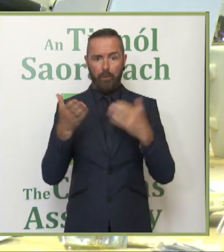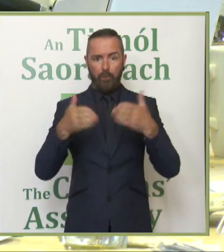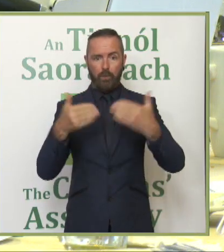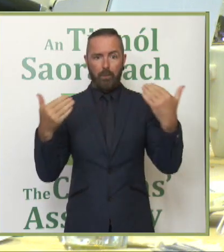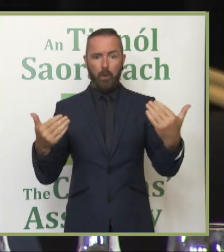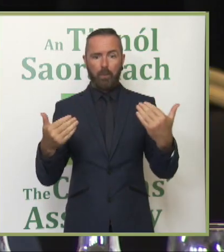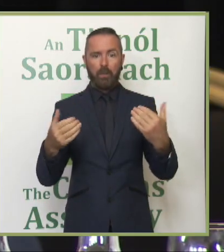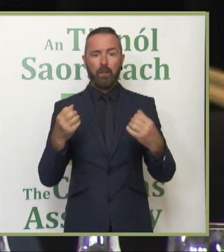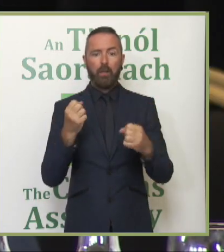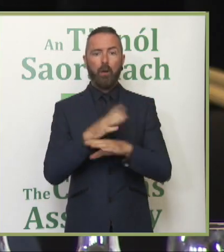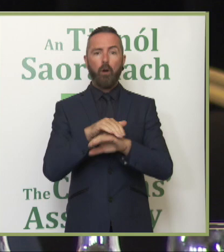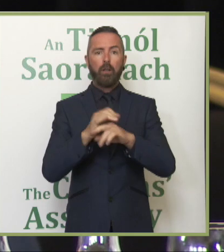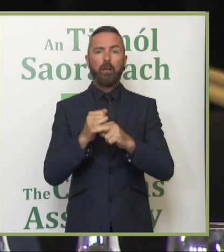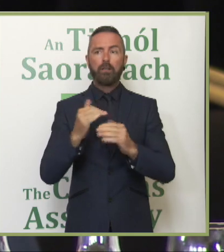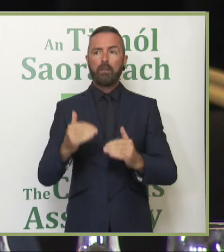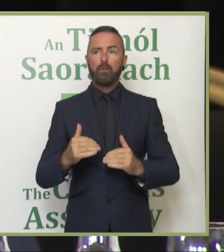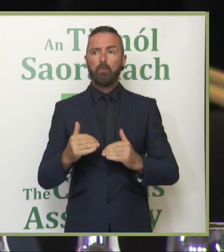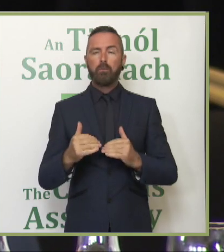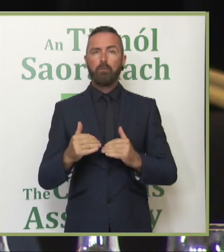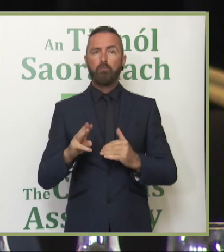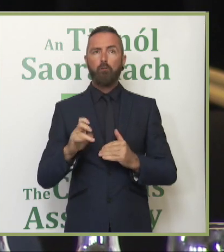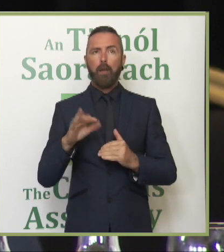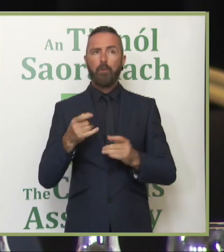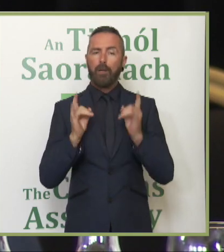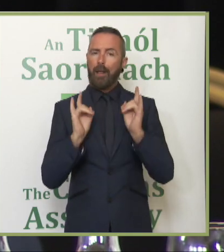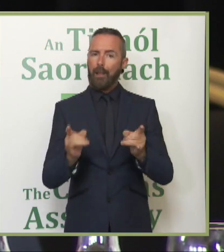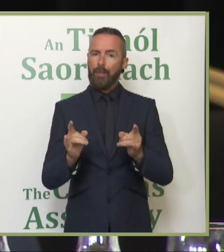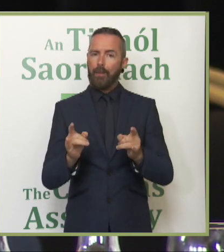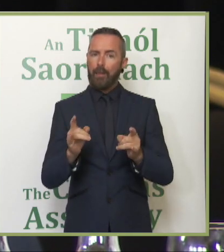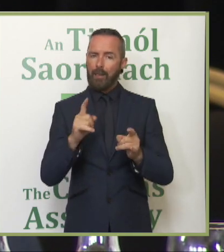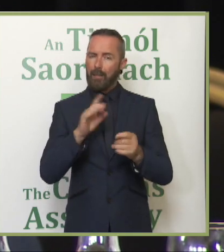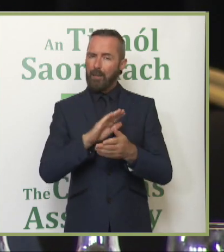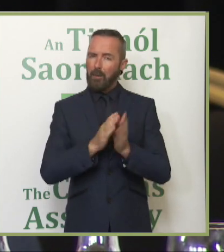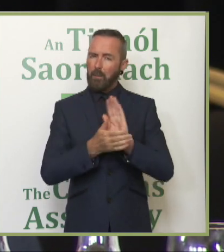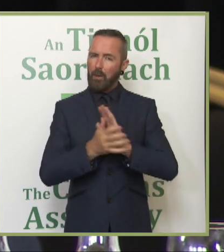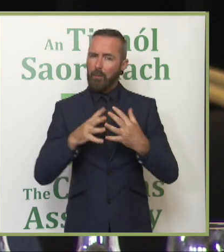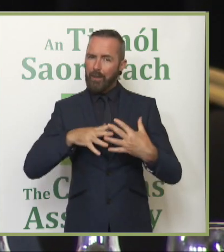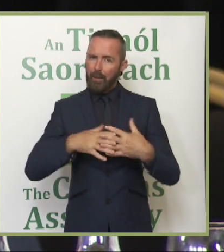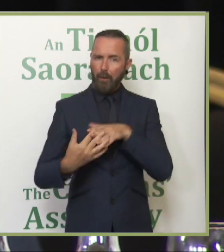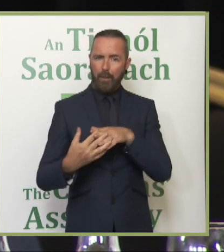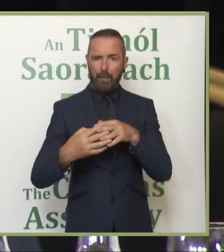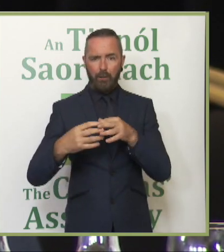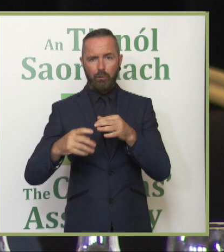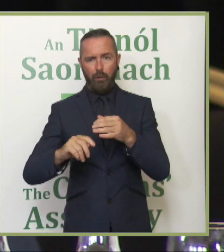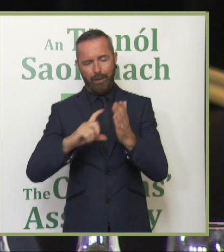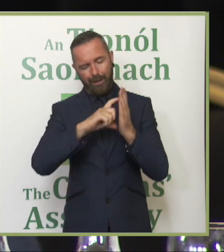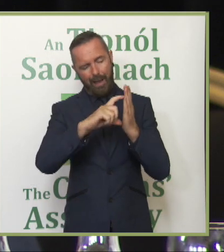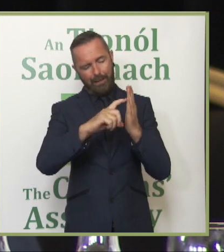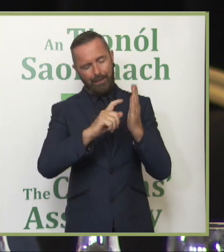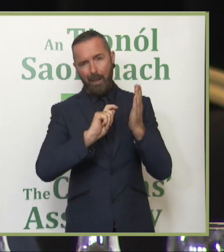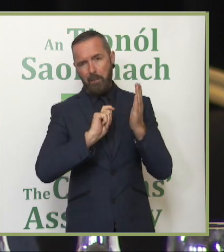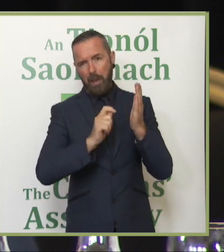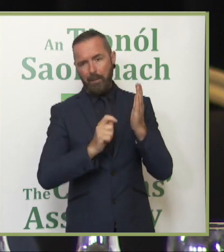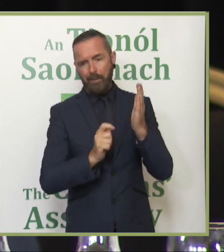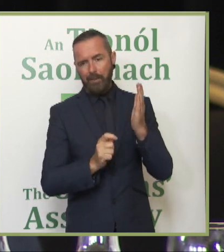Health own that legislation. We were trying to feed into that. It became very complicated to try and amend that act in a way that would allow for this